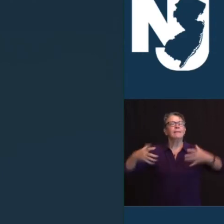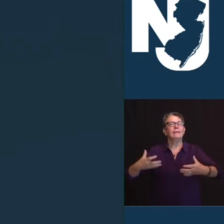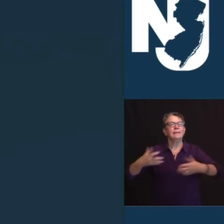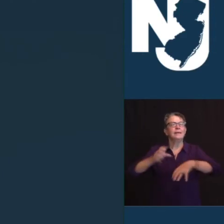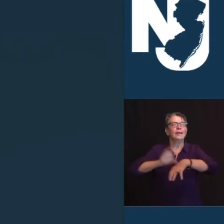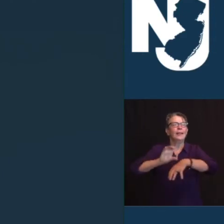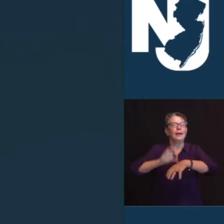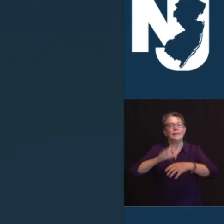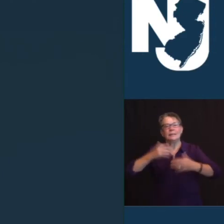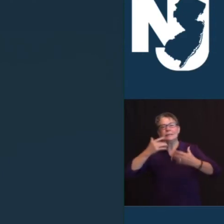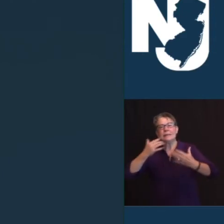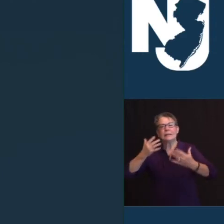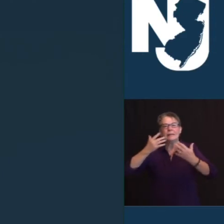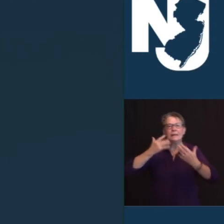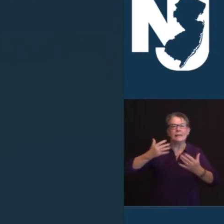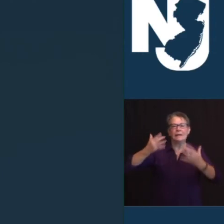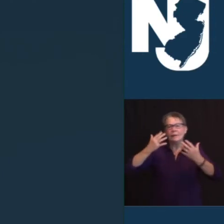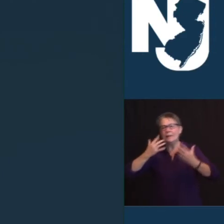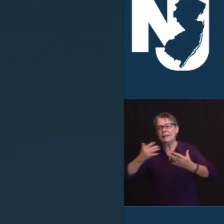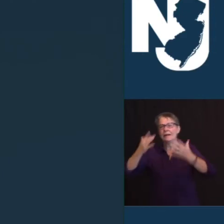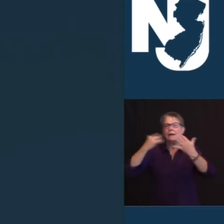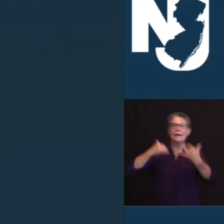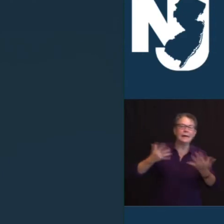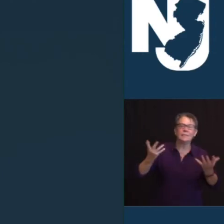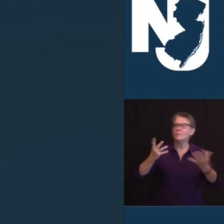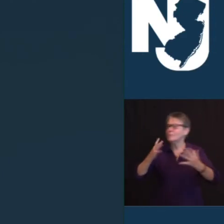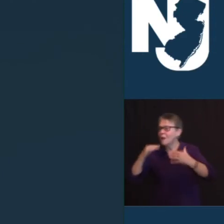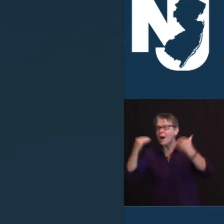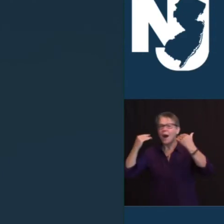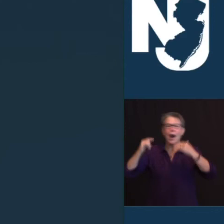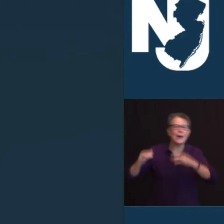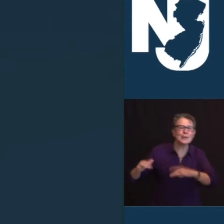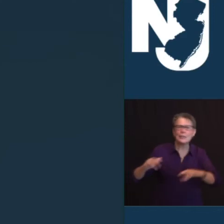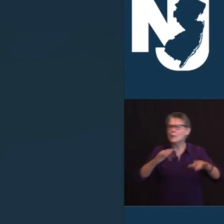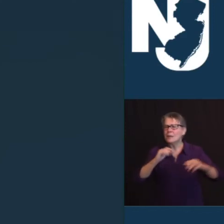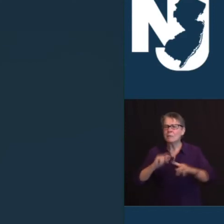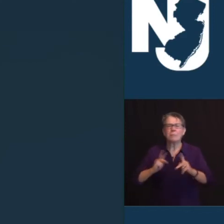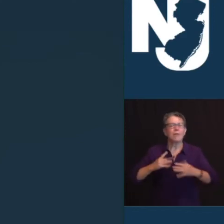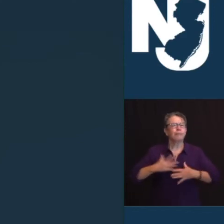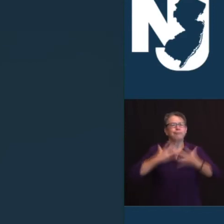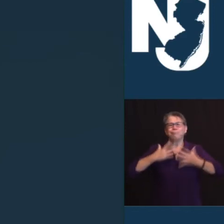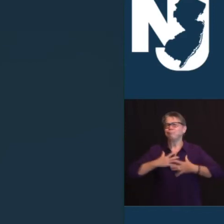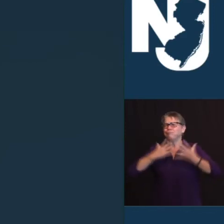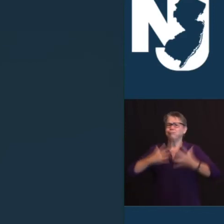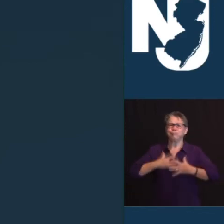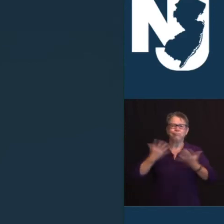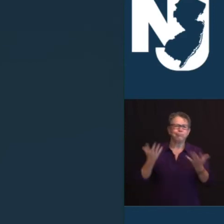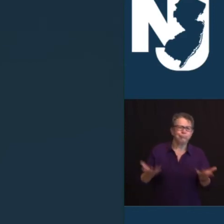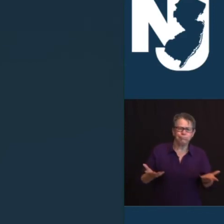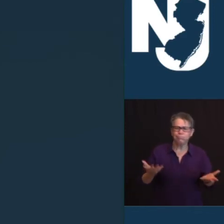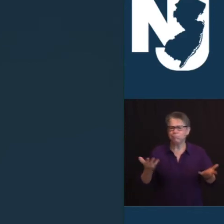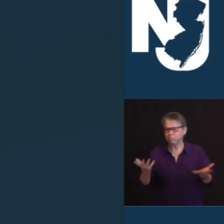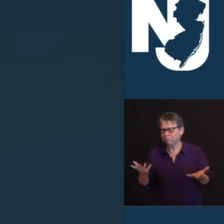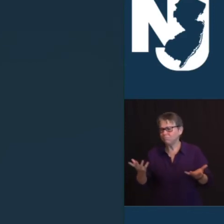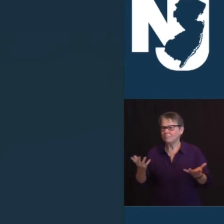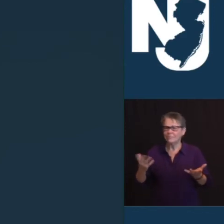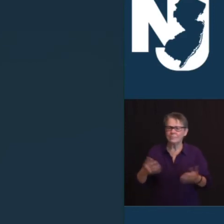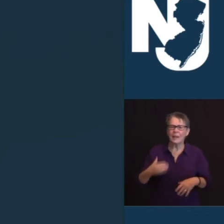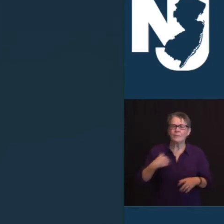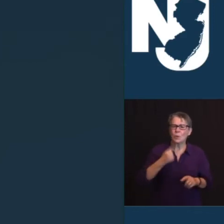care never left. She is survived by the Sisters of Charity and by her sister and brother-in-law